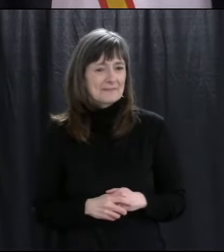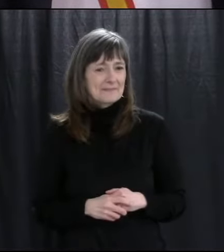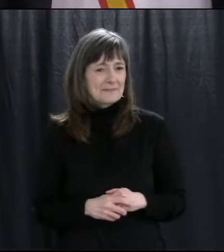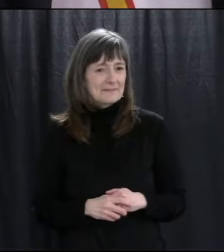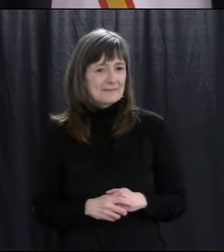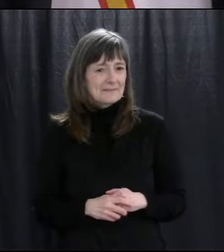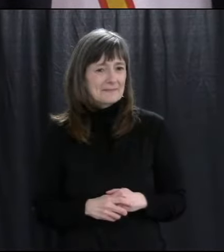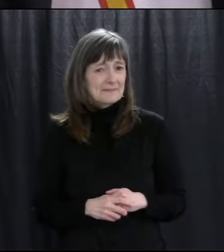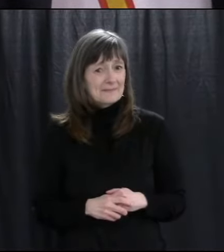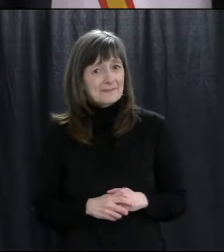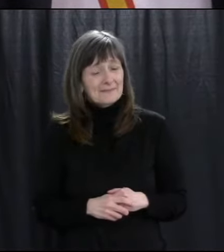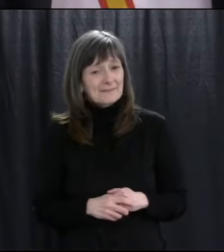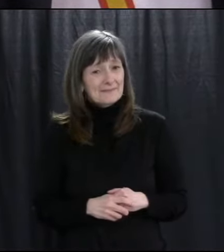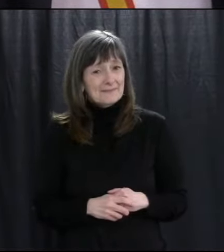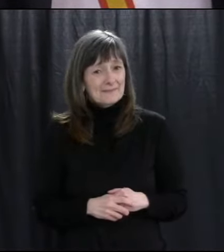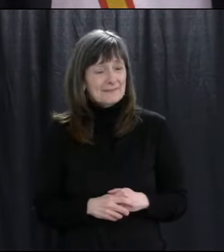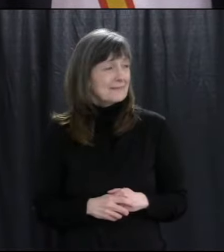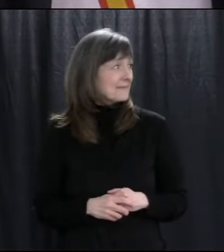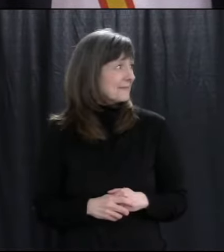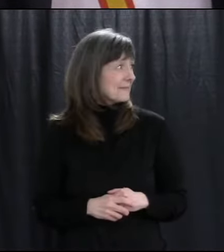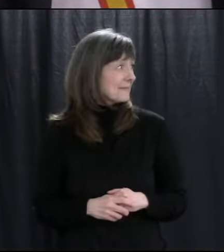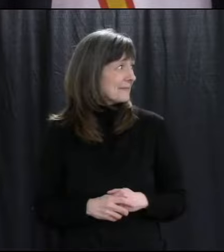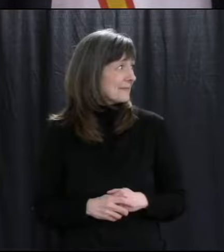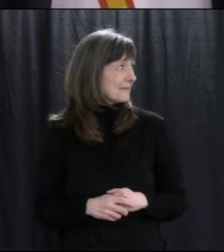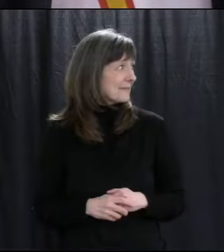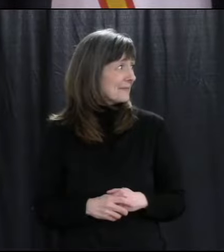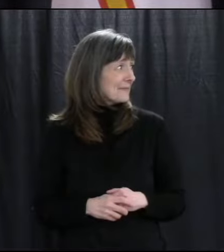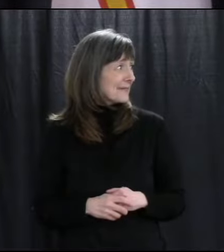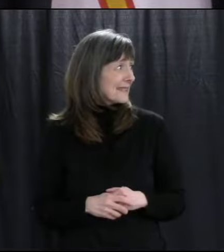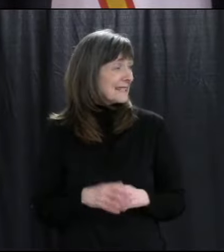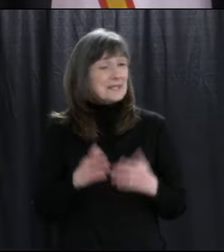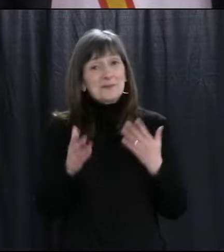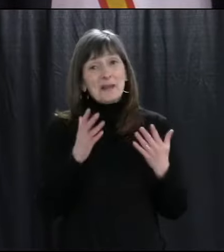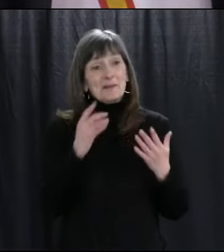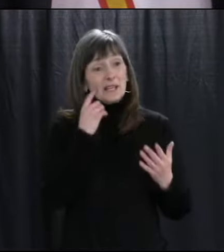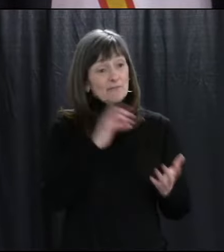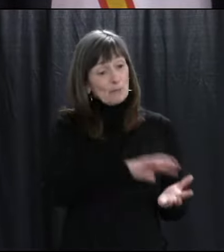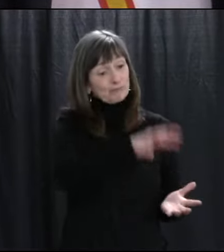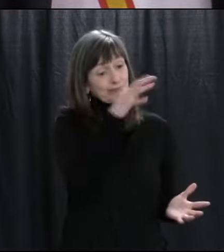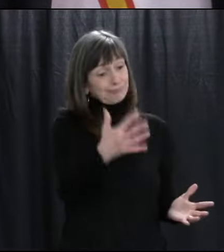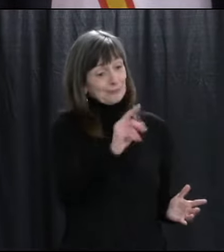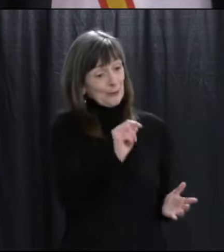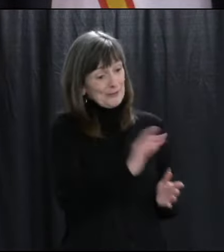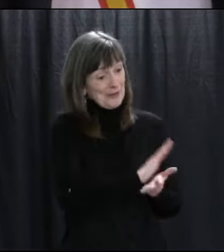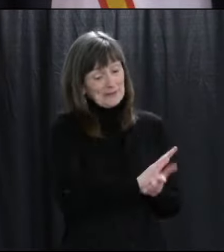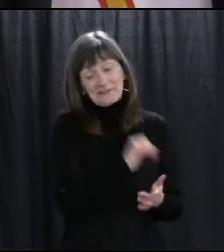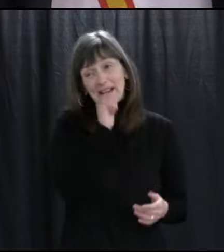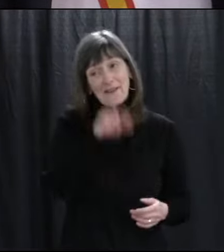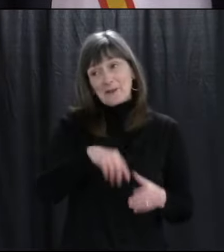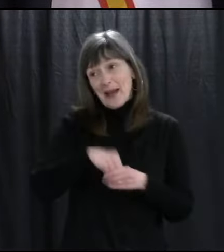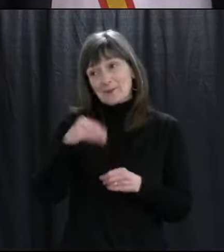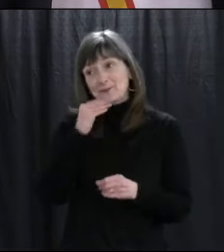It might actually help you to not have to go to the grocery store as much, I guess.